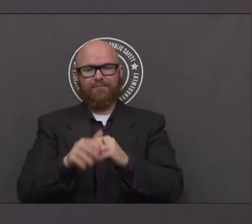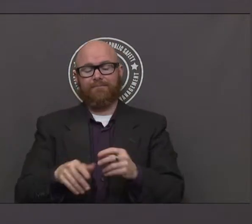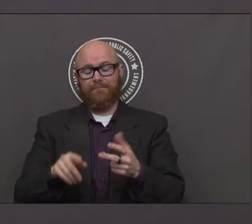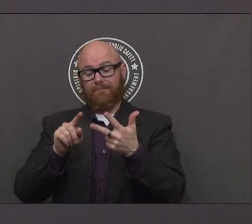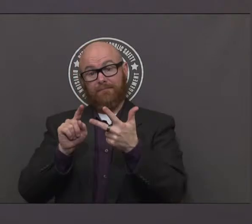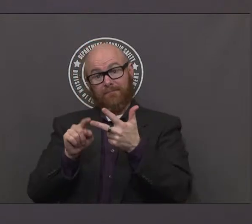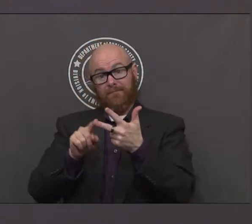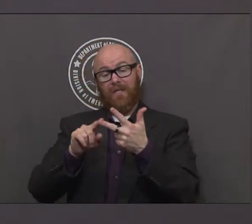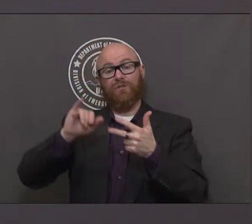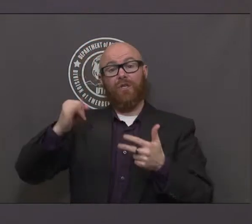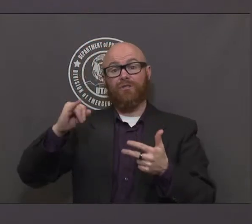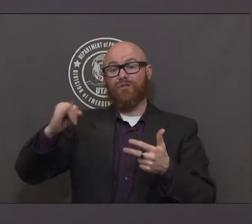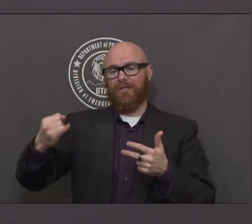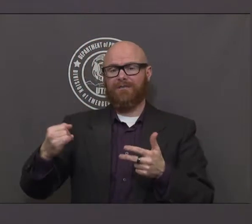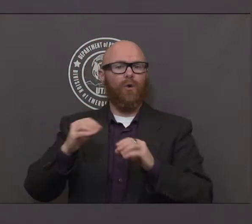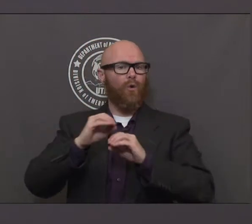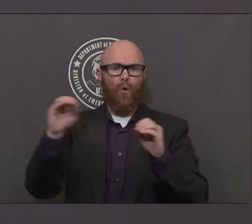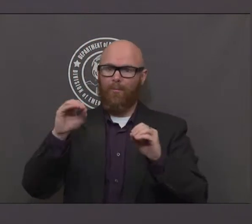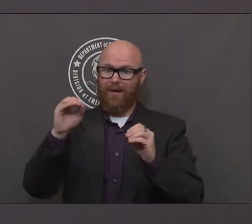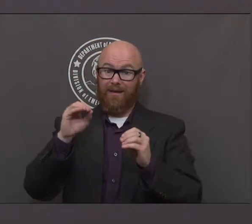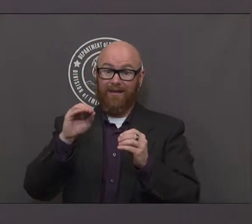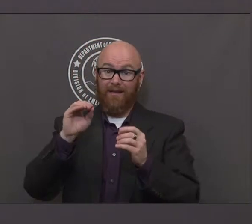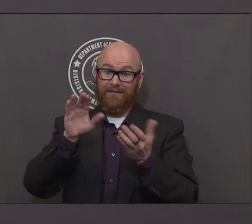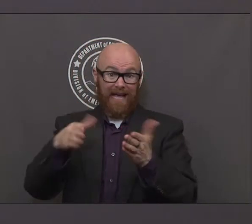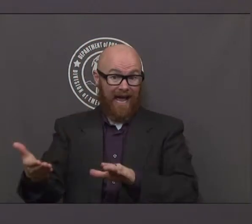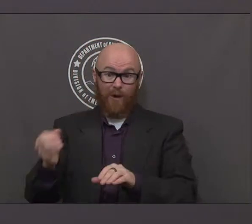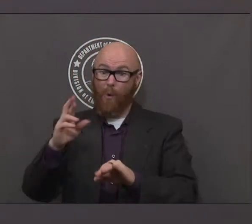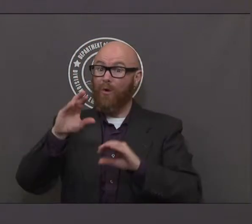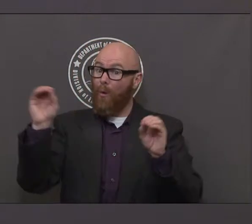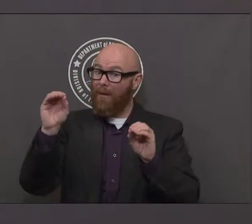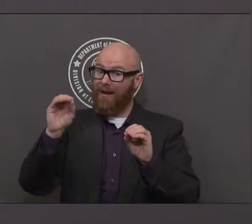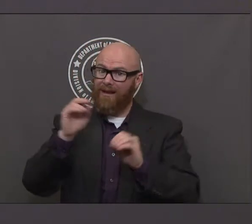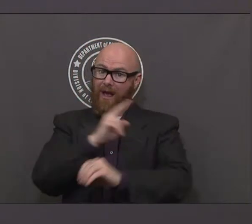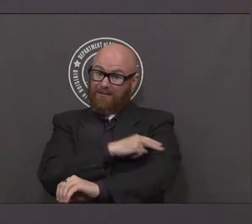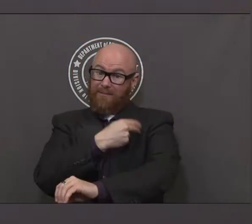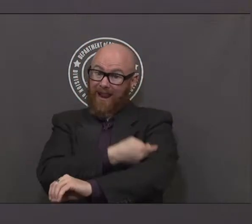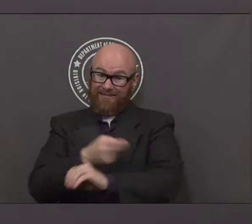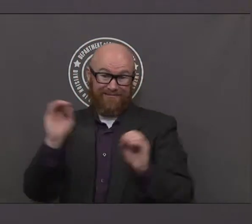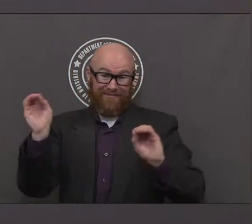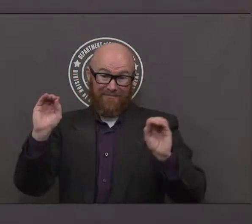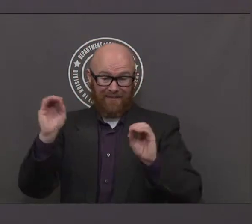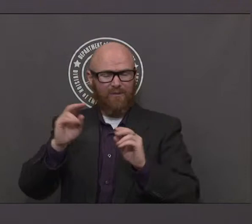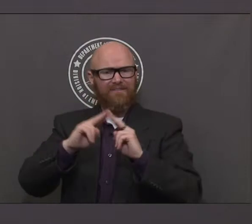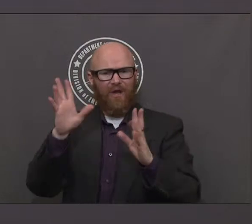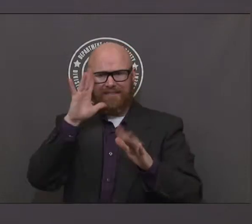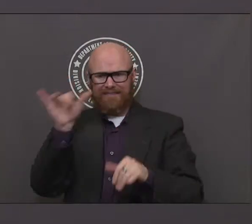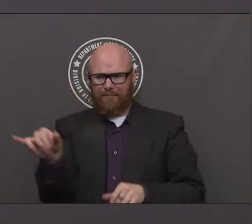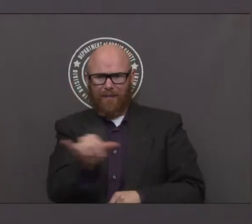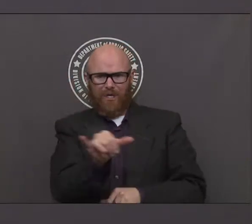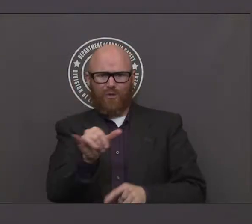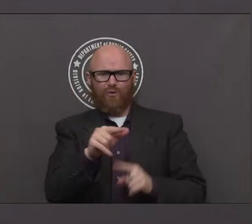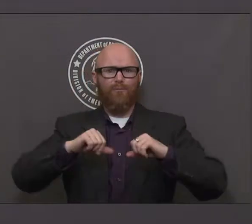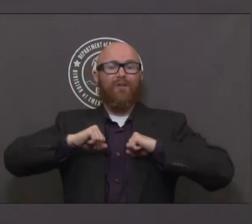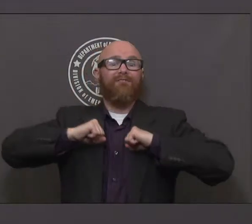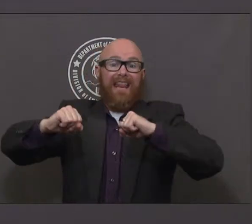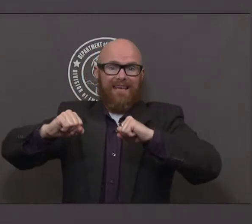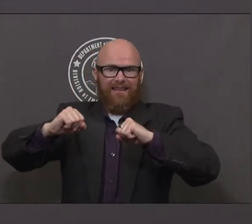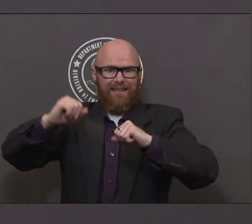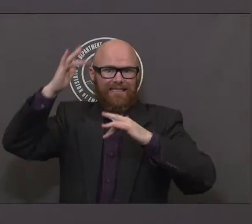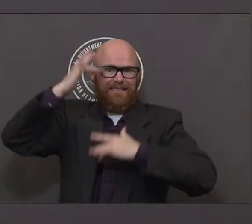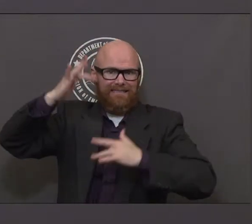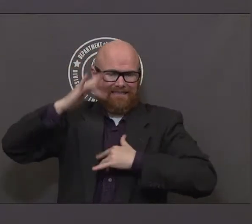studies, nobody was hospitalized and nobody died. So they are very similar at preventing that severe disease. And that's our